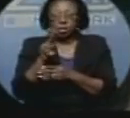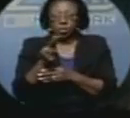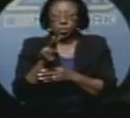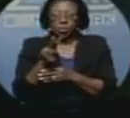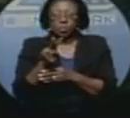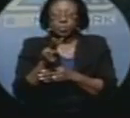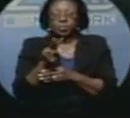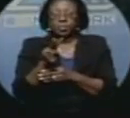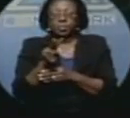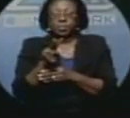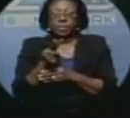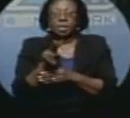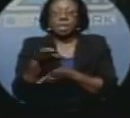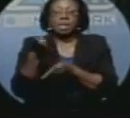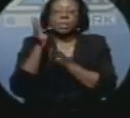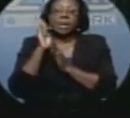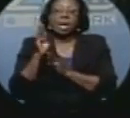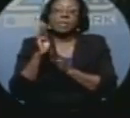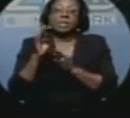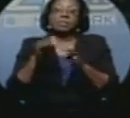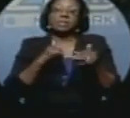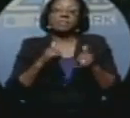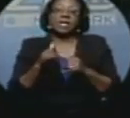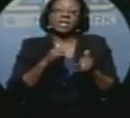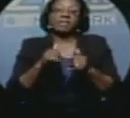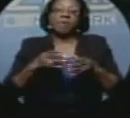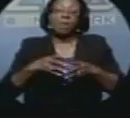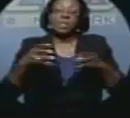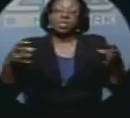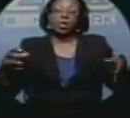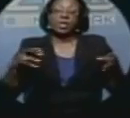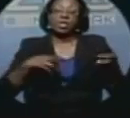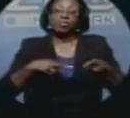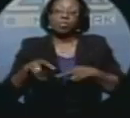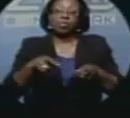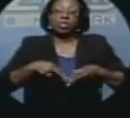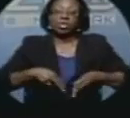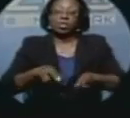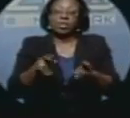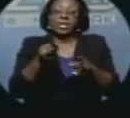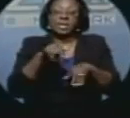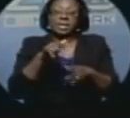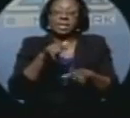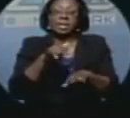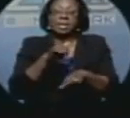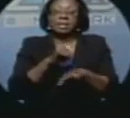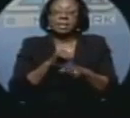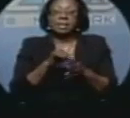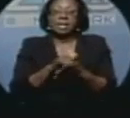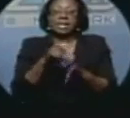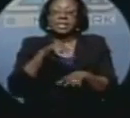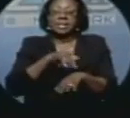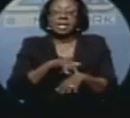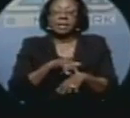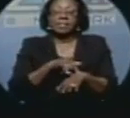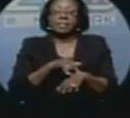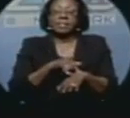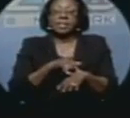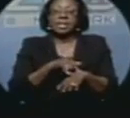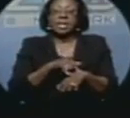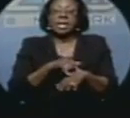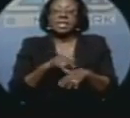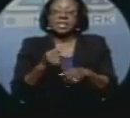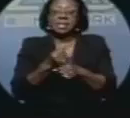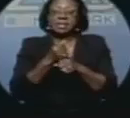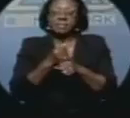Missile Crisis, while the Bahamas was fighting for majority rule. President Kennedy was quite aware of this and solidified relationships